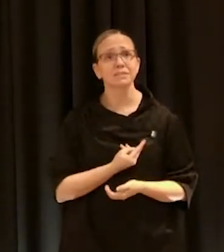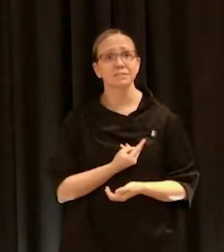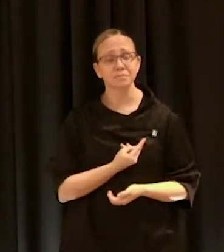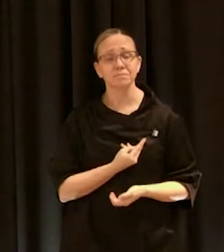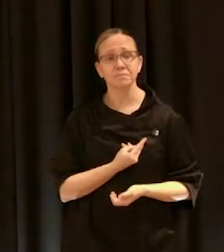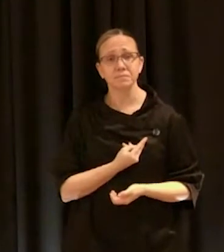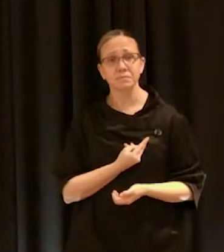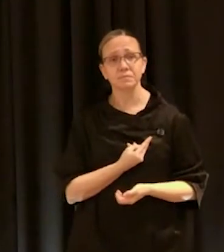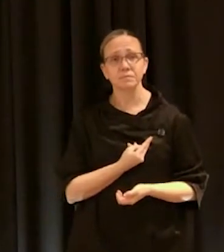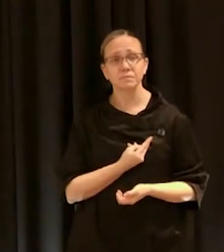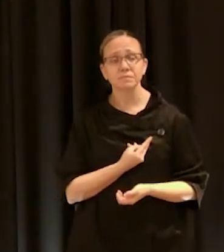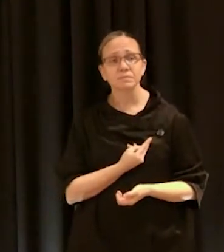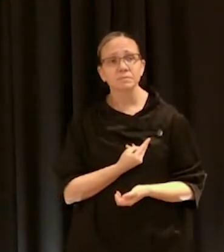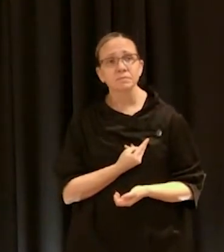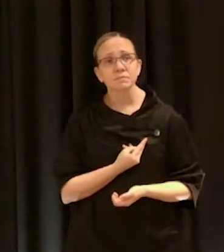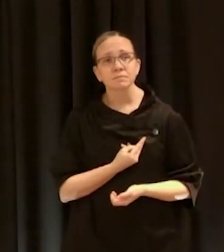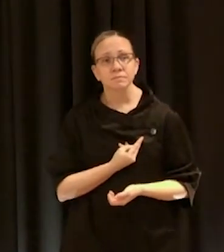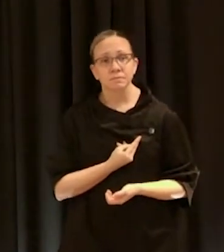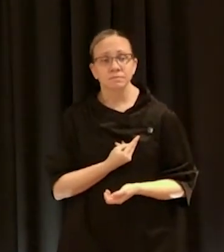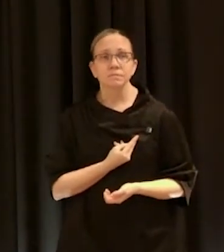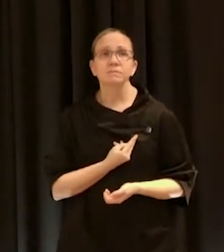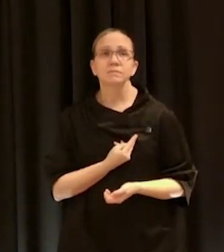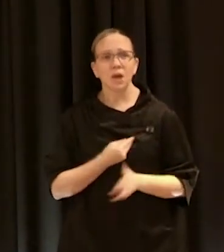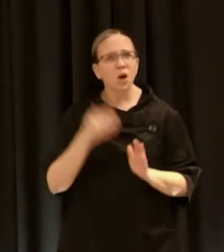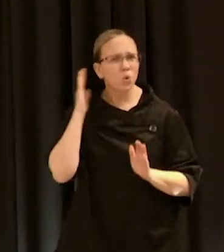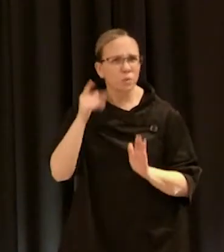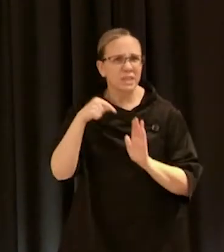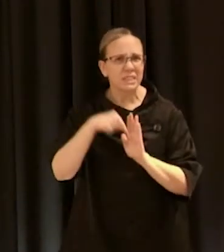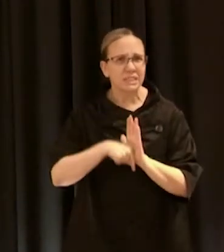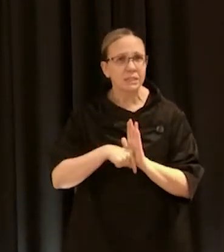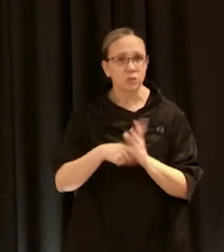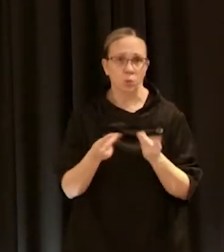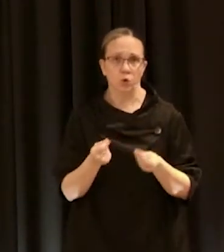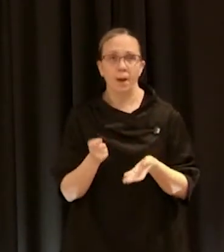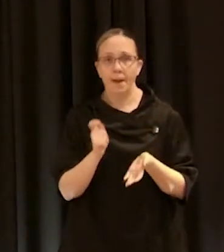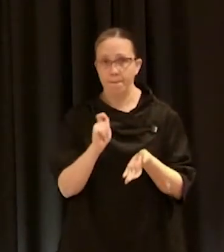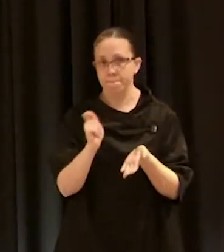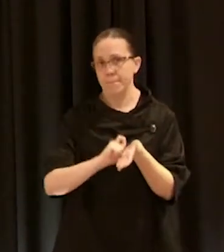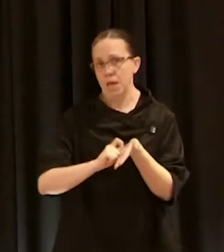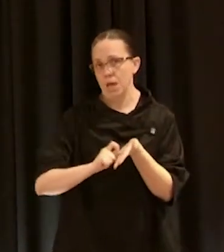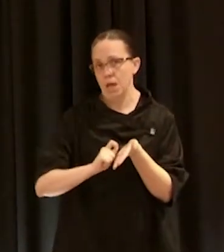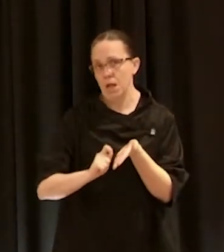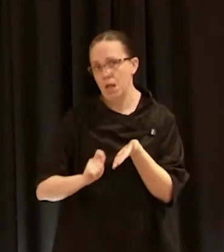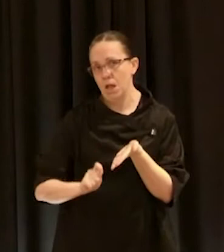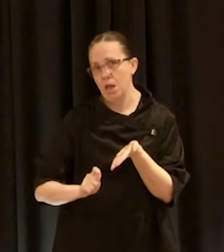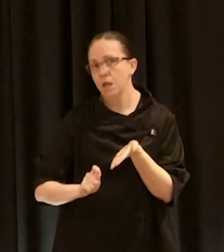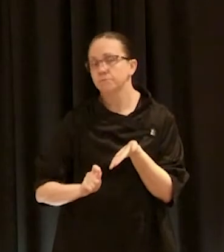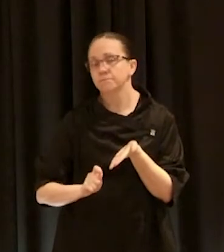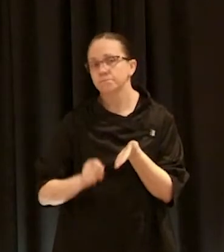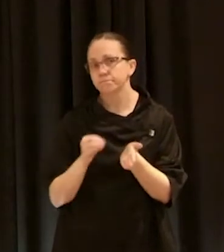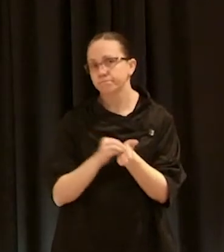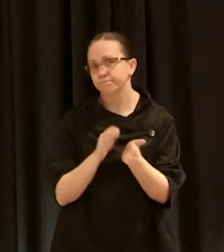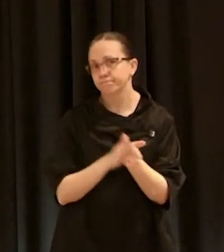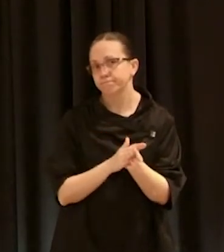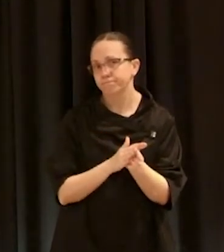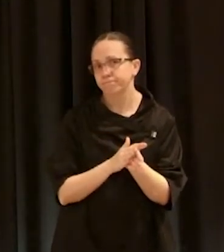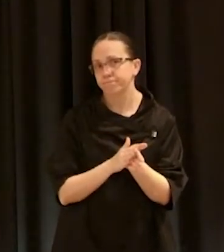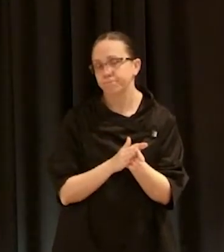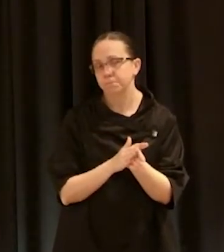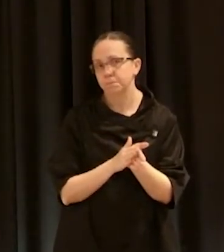sins. Now, this is going to get deep, so you need to get a pen out right now because you're going to need to write this down, because this is